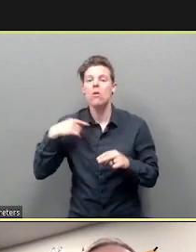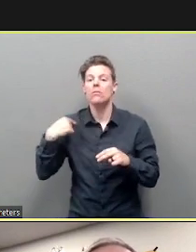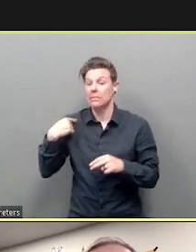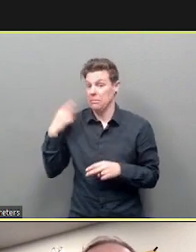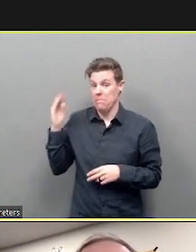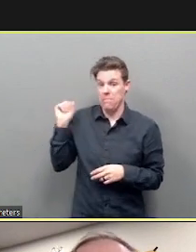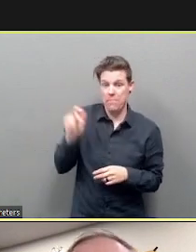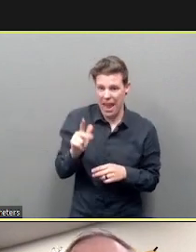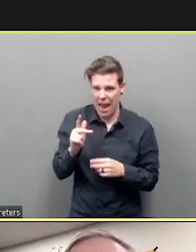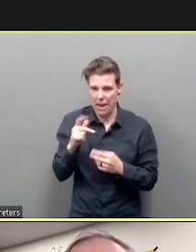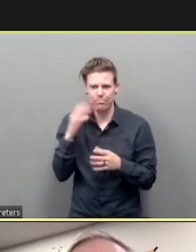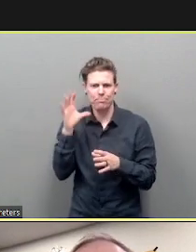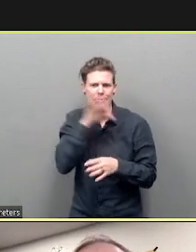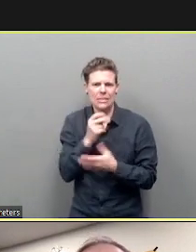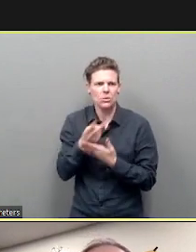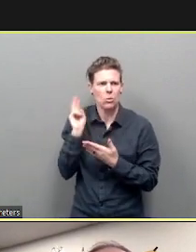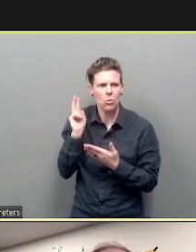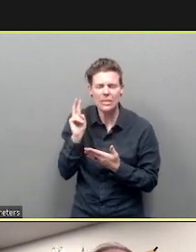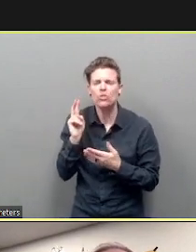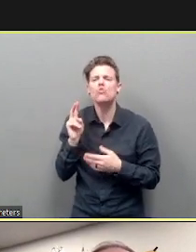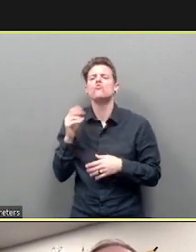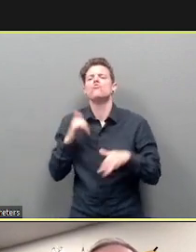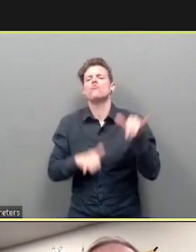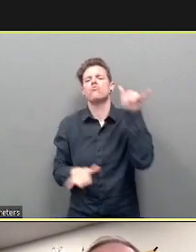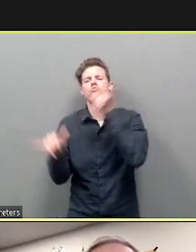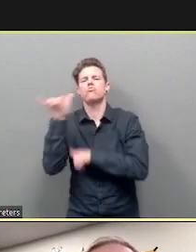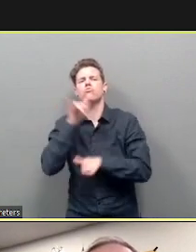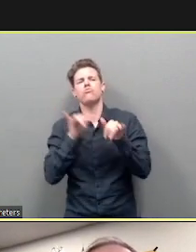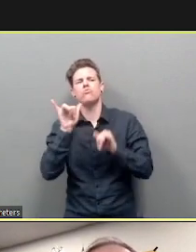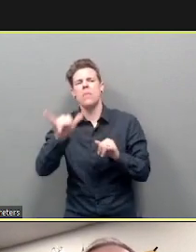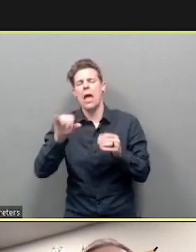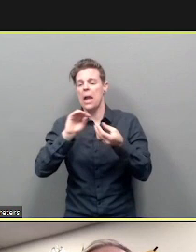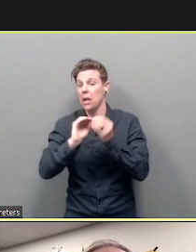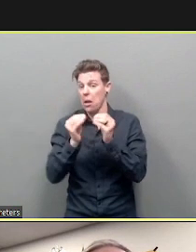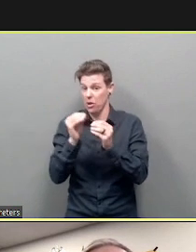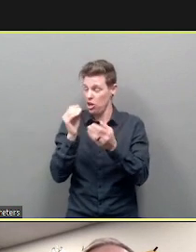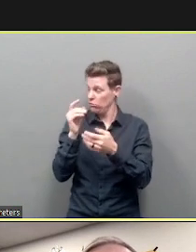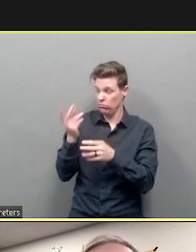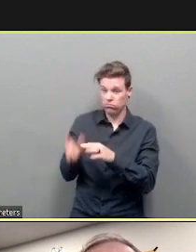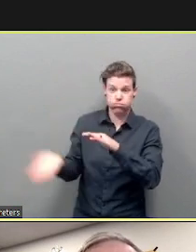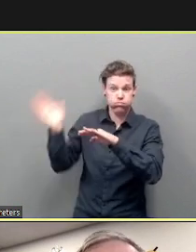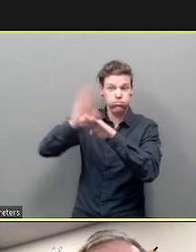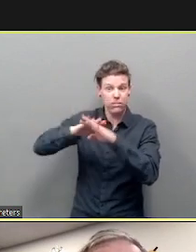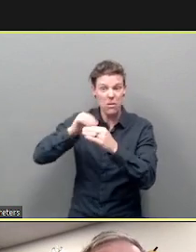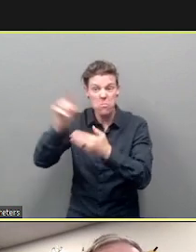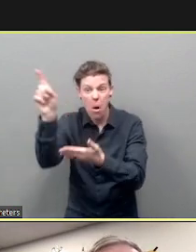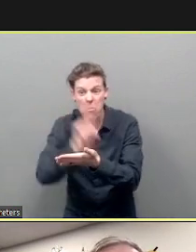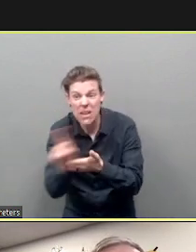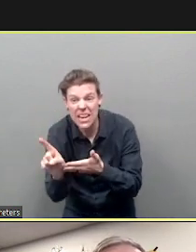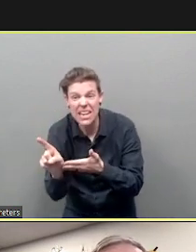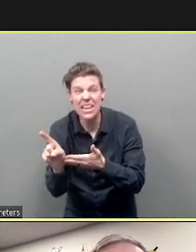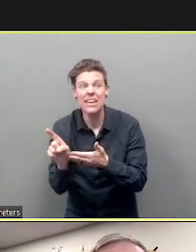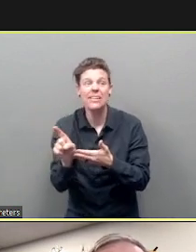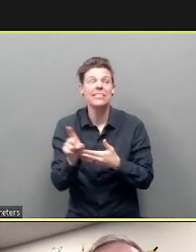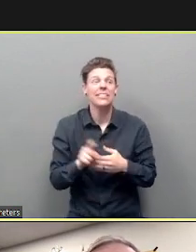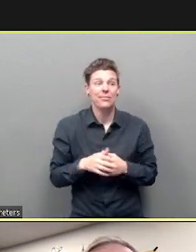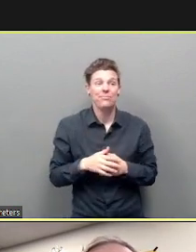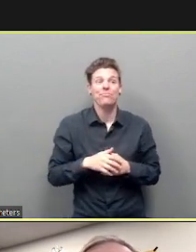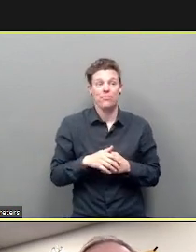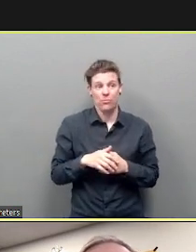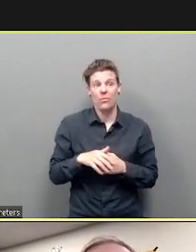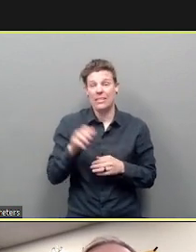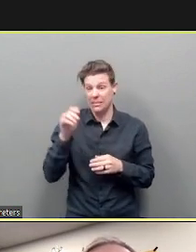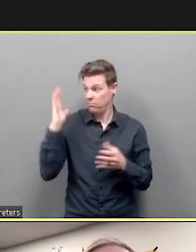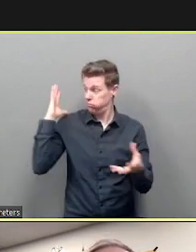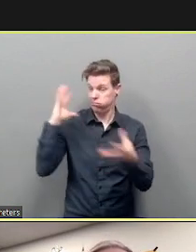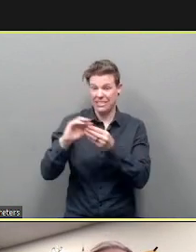number of deaths. That's deaths per week. So it's over 10 deaths per week. And we're very much hoping that Omicron will